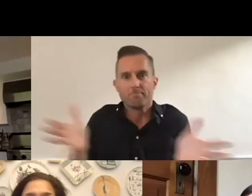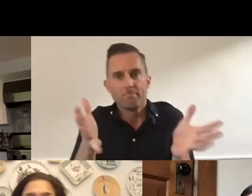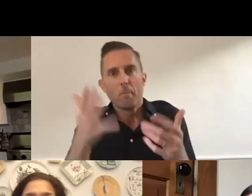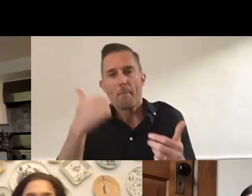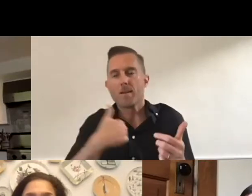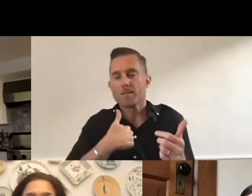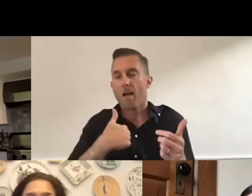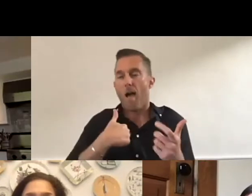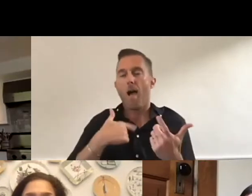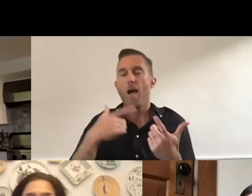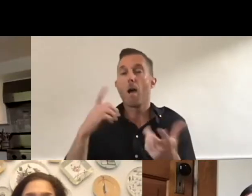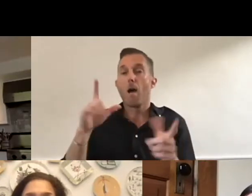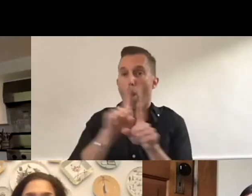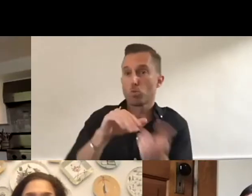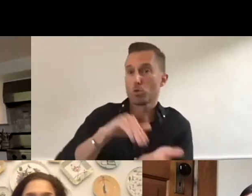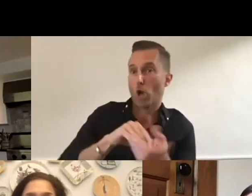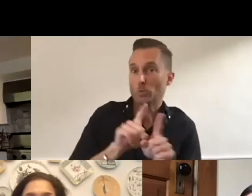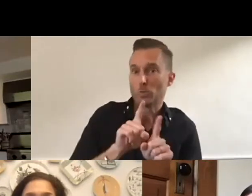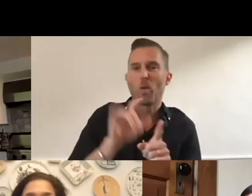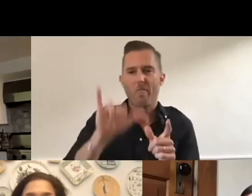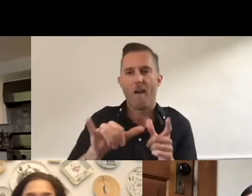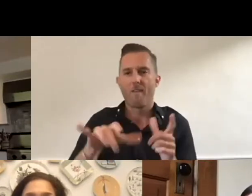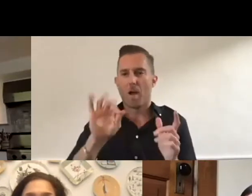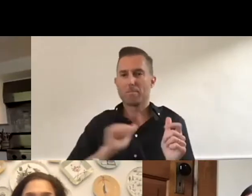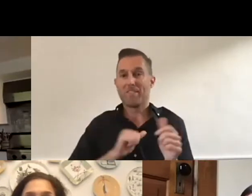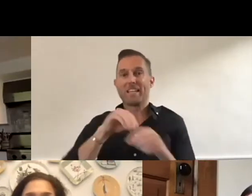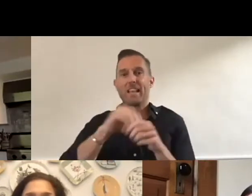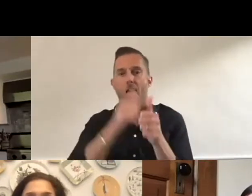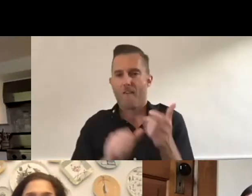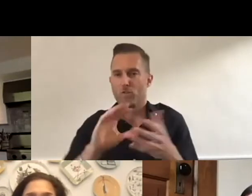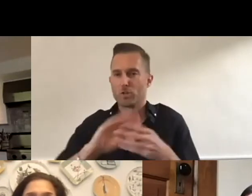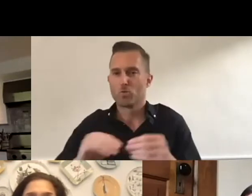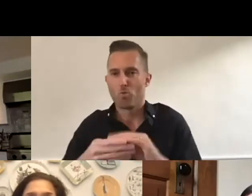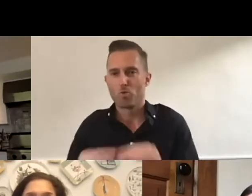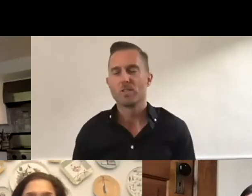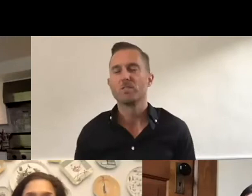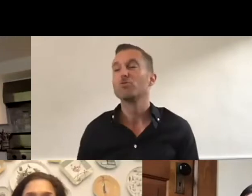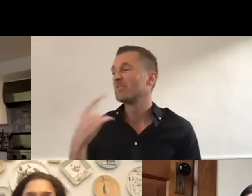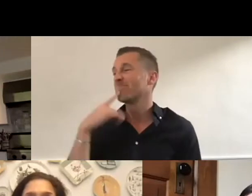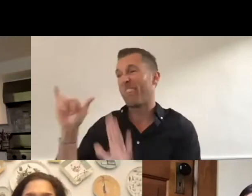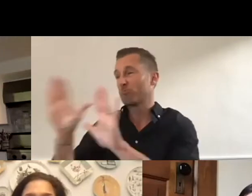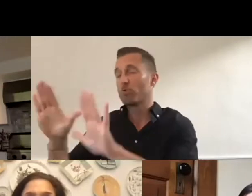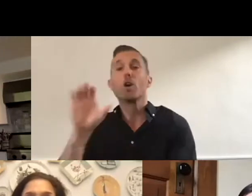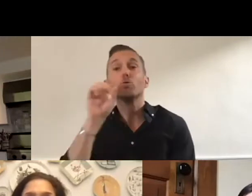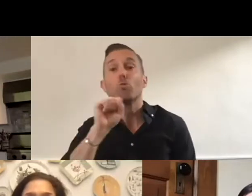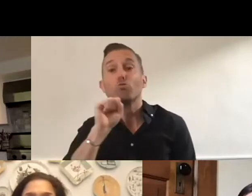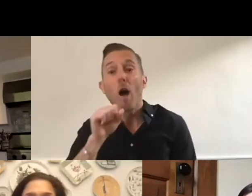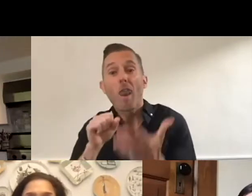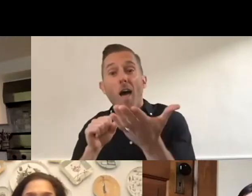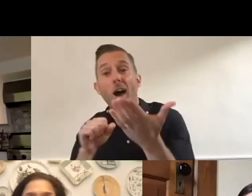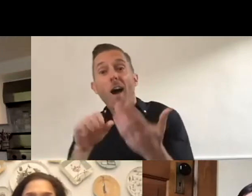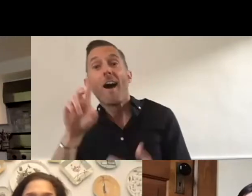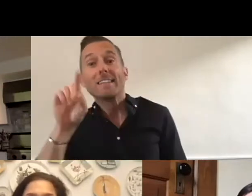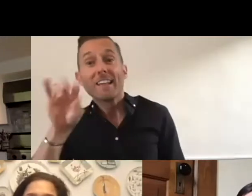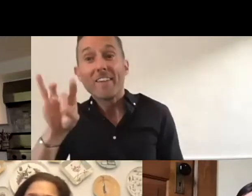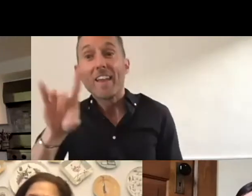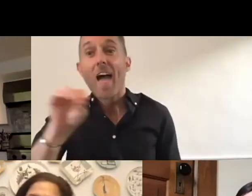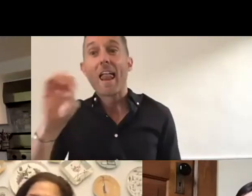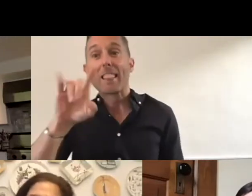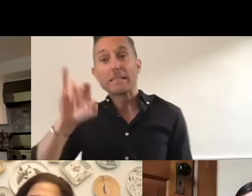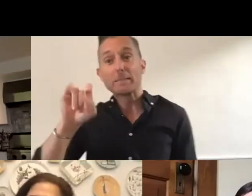well, in everybody's episodes, I think, a little bit. That's great. Shoshannah, while David and Elisabeth acquired